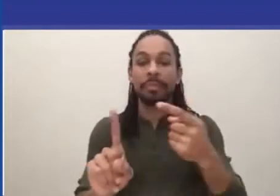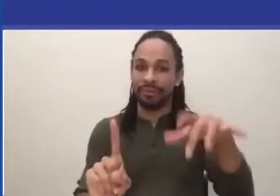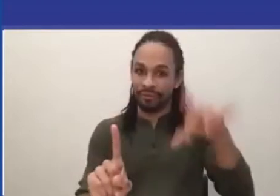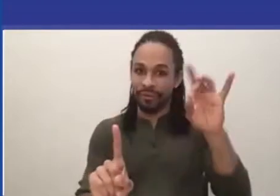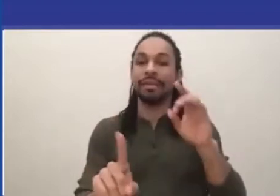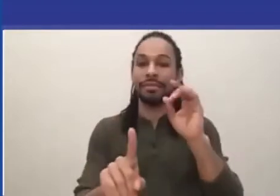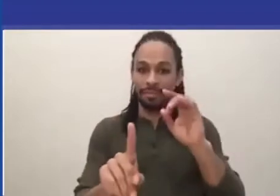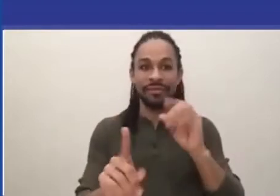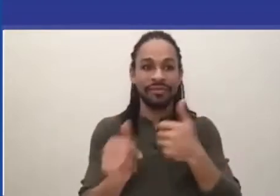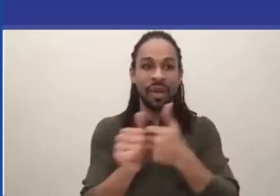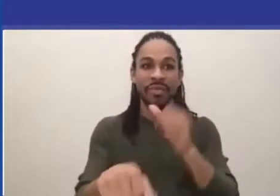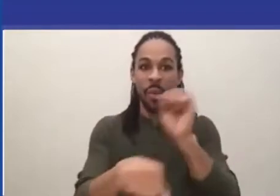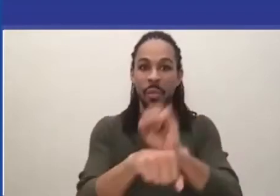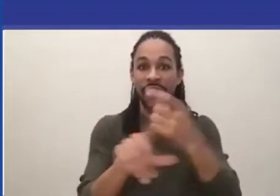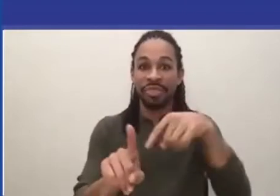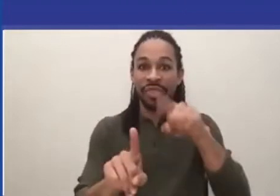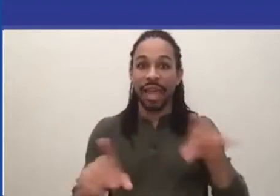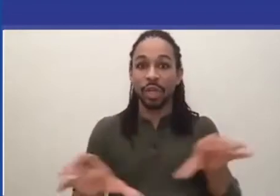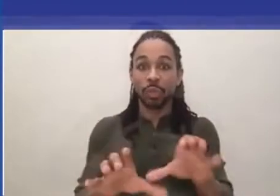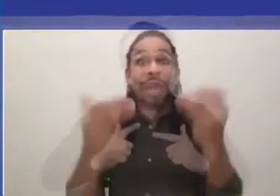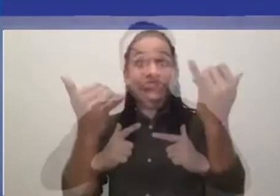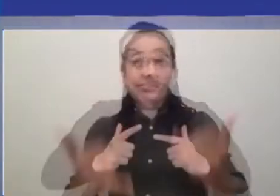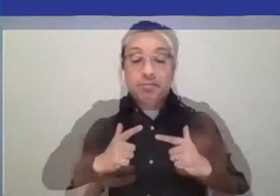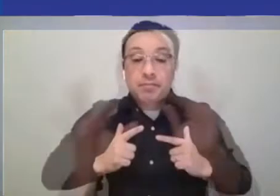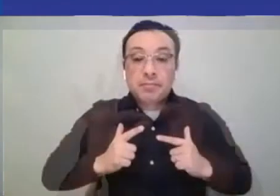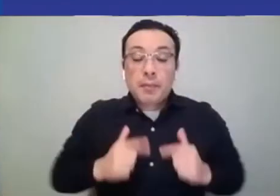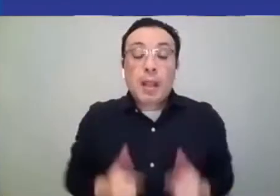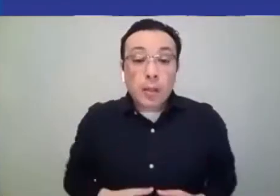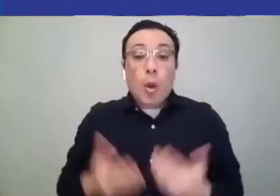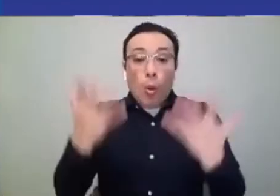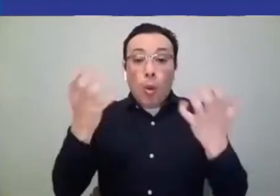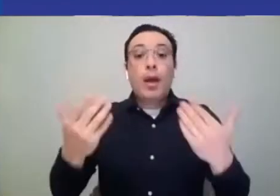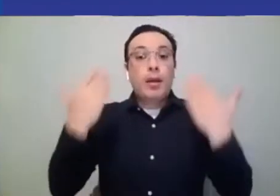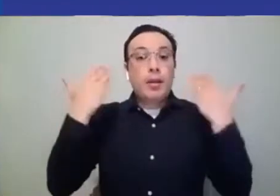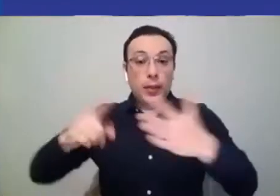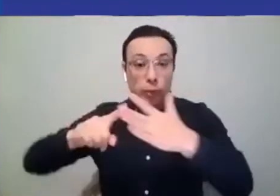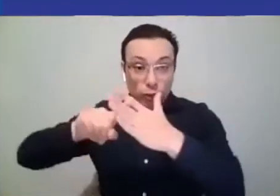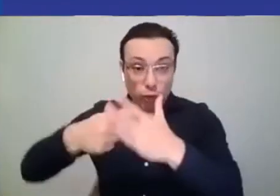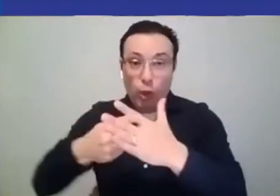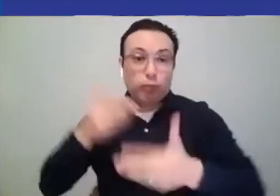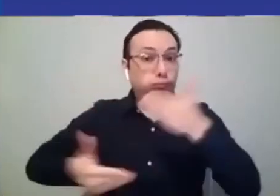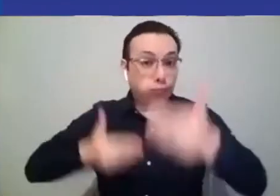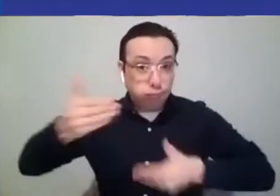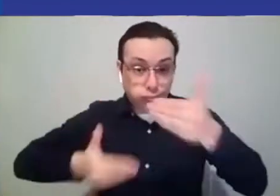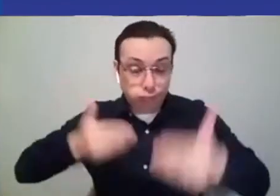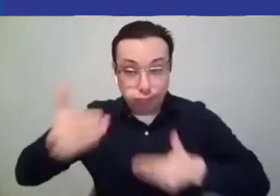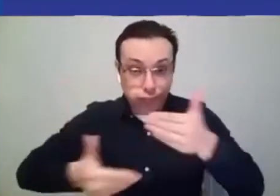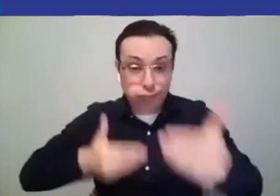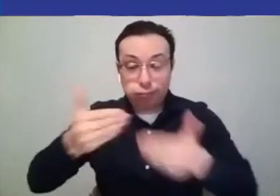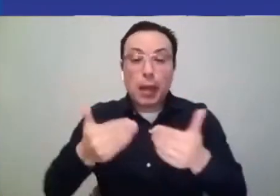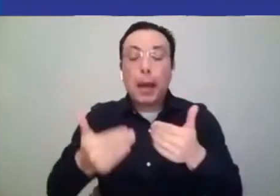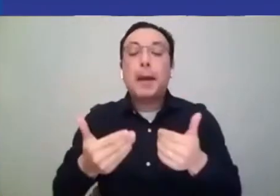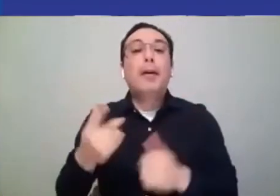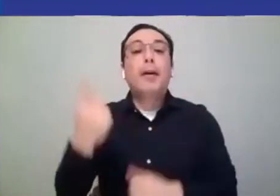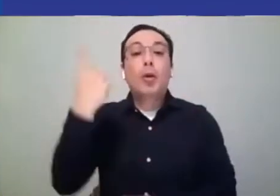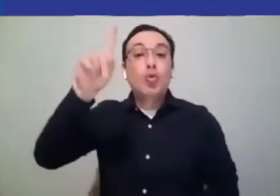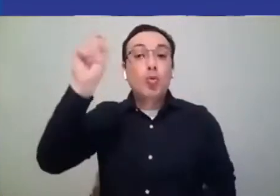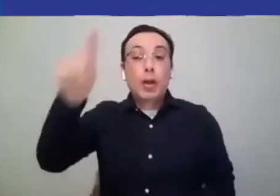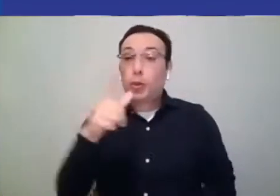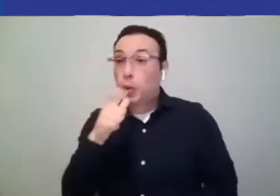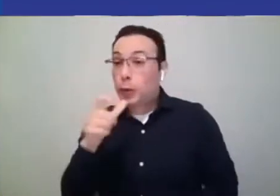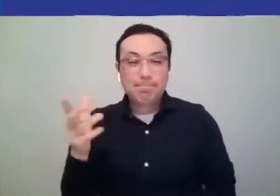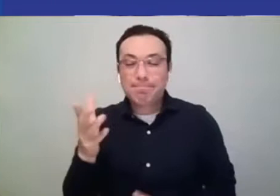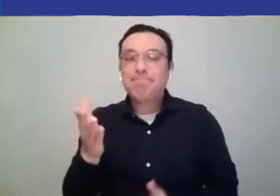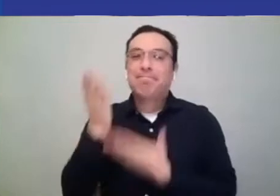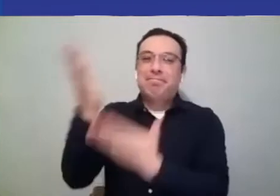this off with our first question. The first thing for us to consider, Nicole, this first question is going to come